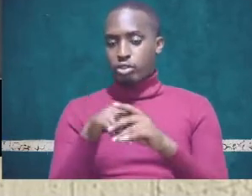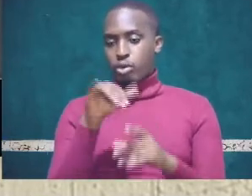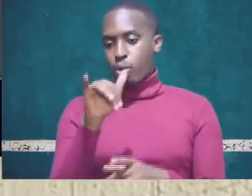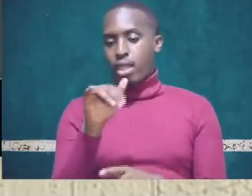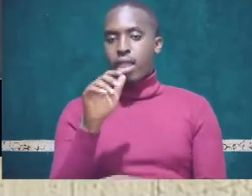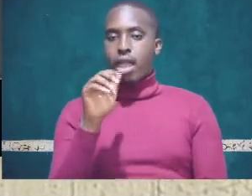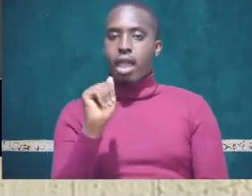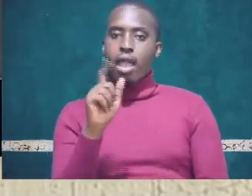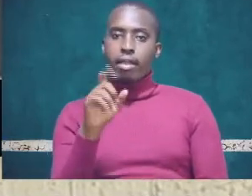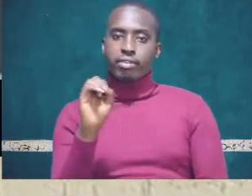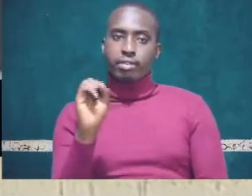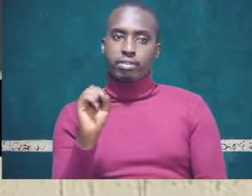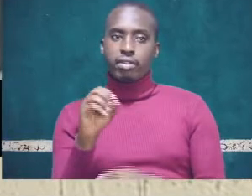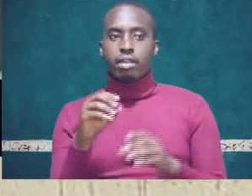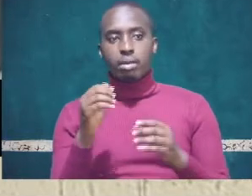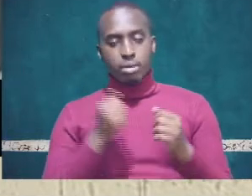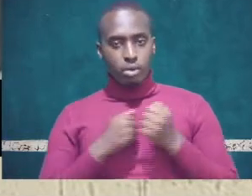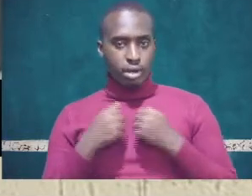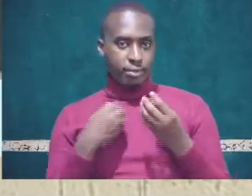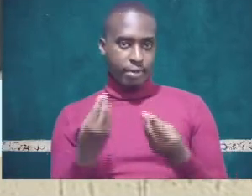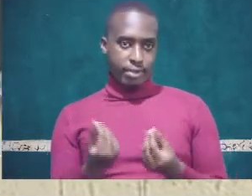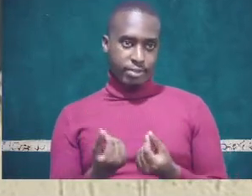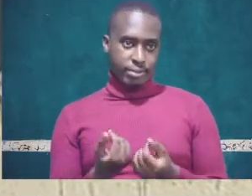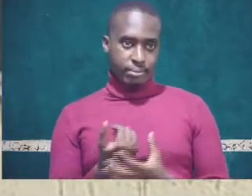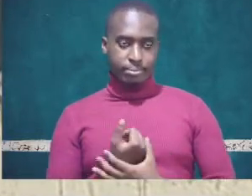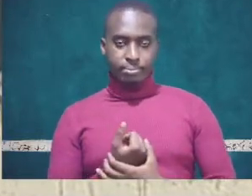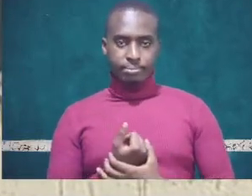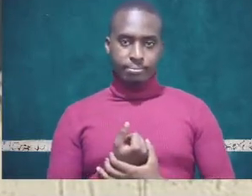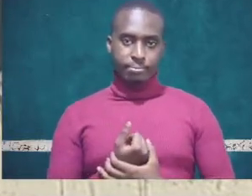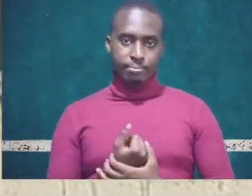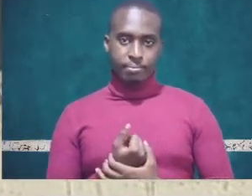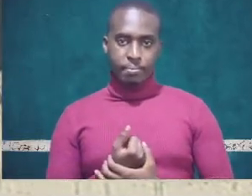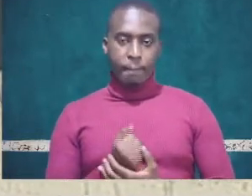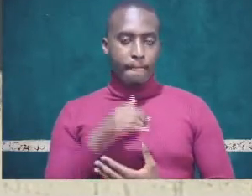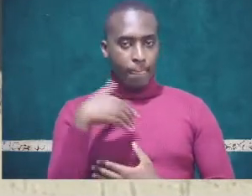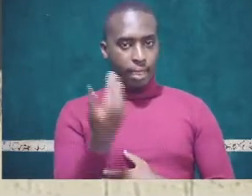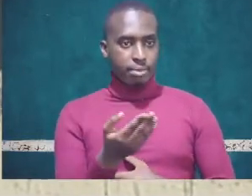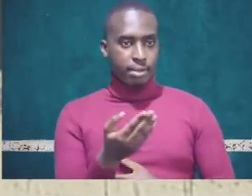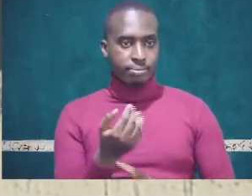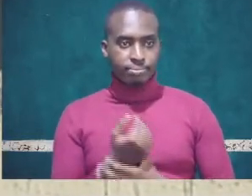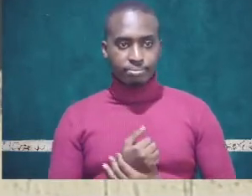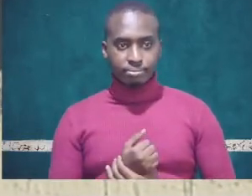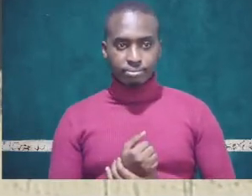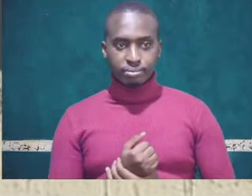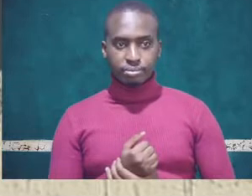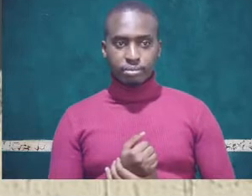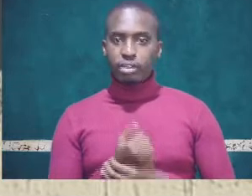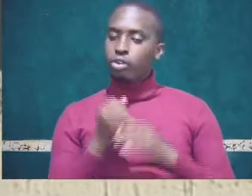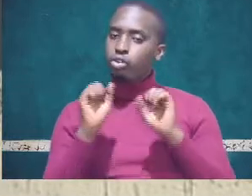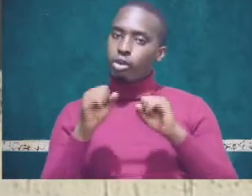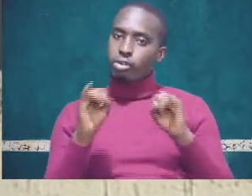Rwandan francs, or price is in Rwandan francs. Then we can try